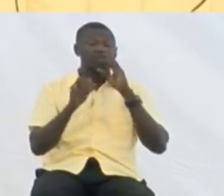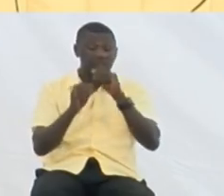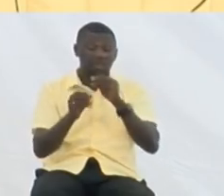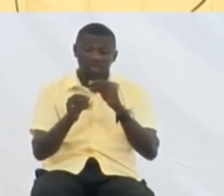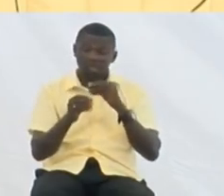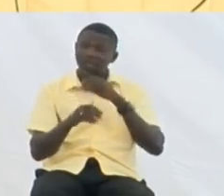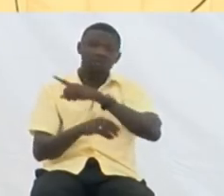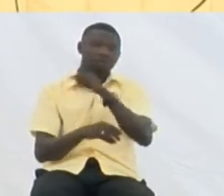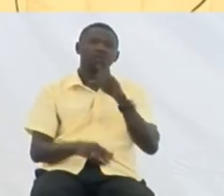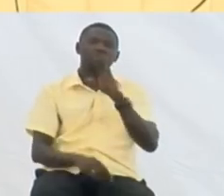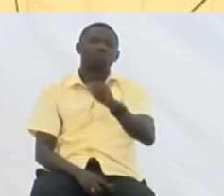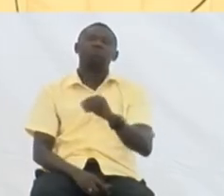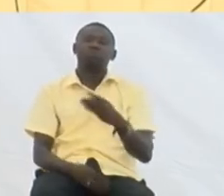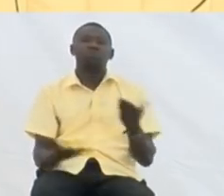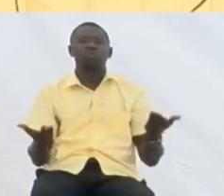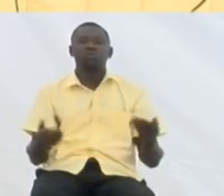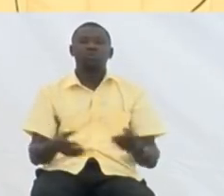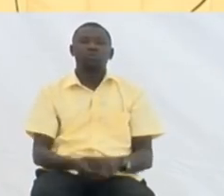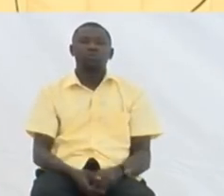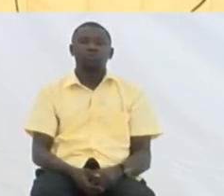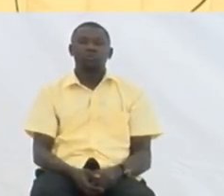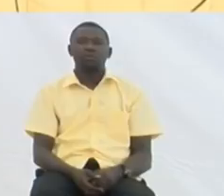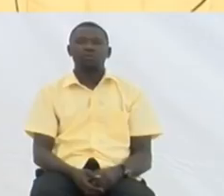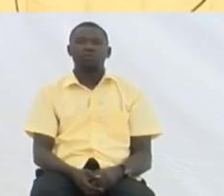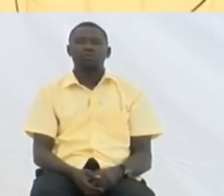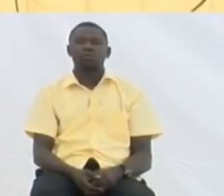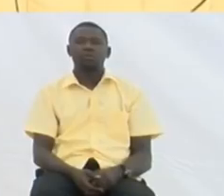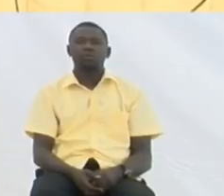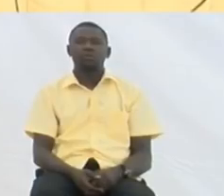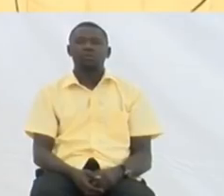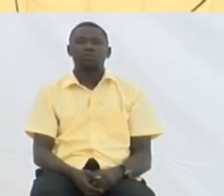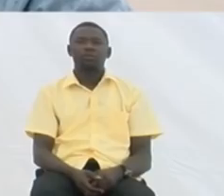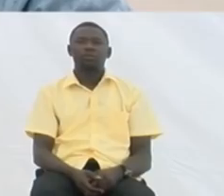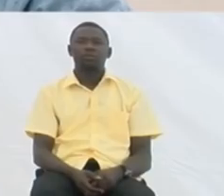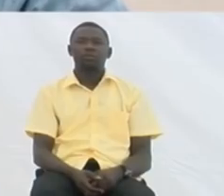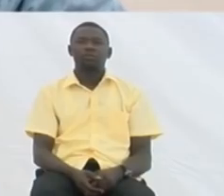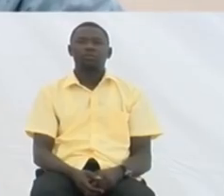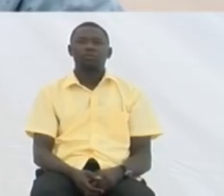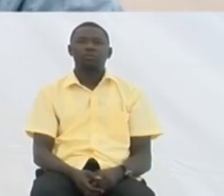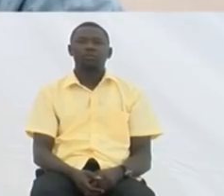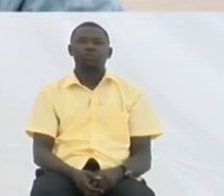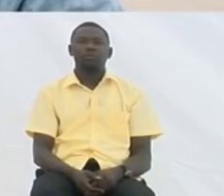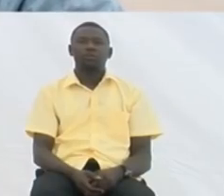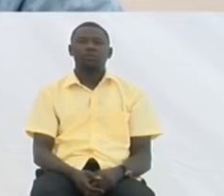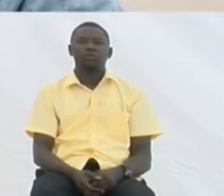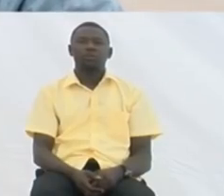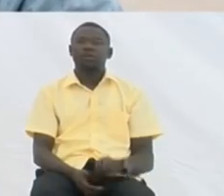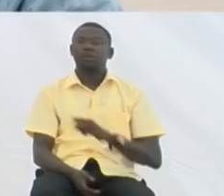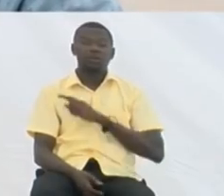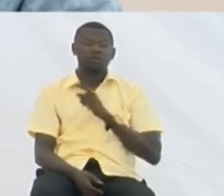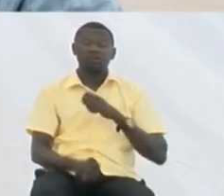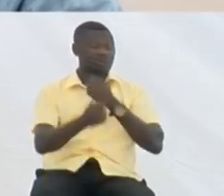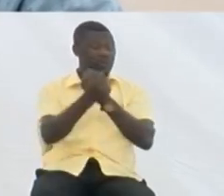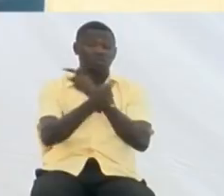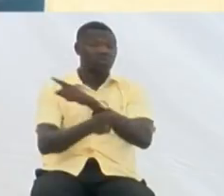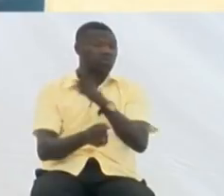at that time it was only Yaya Jame's power that was in operation. And it wolu mutala. And they would not arrest those